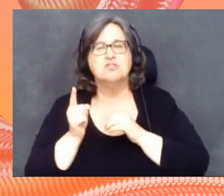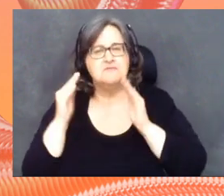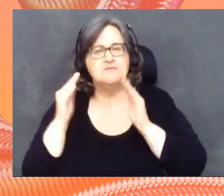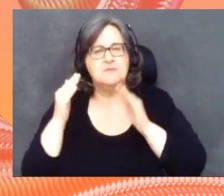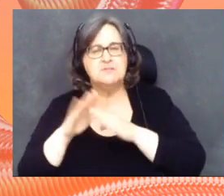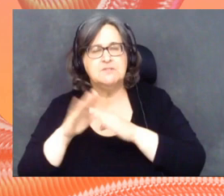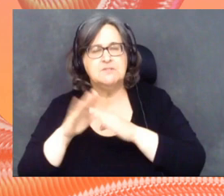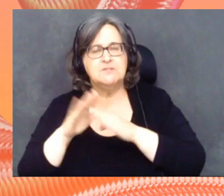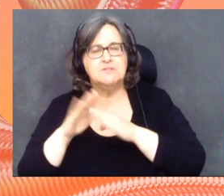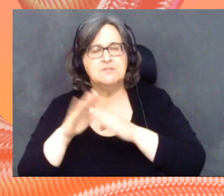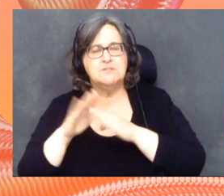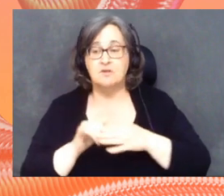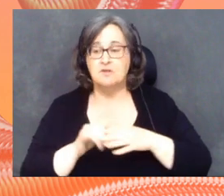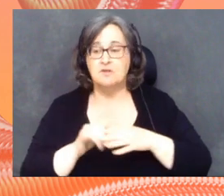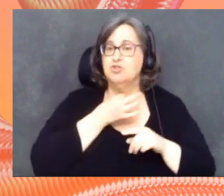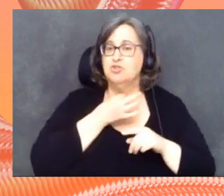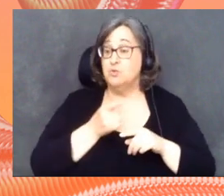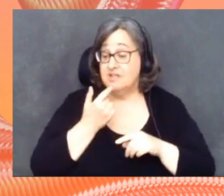you say